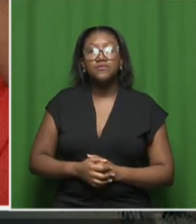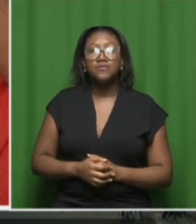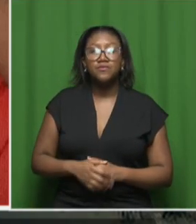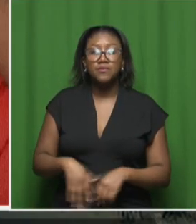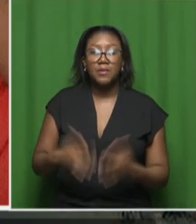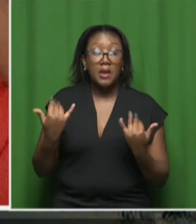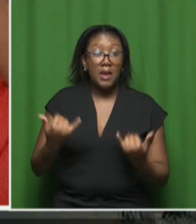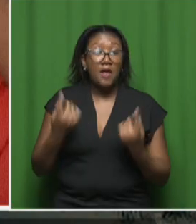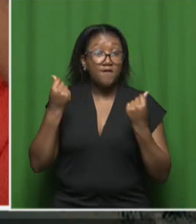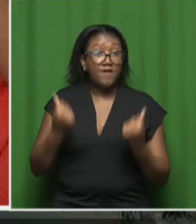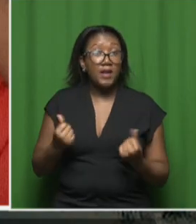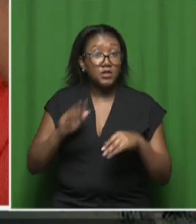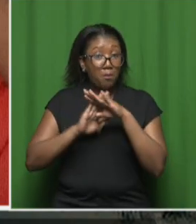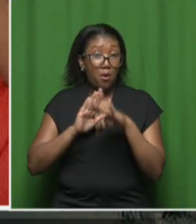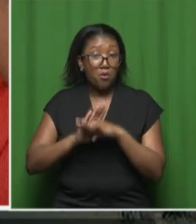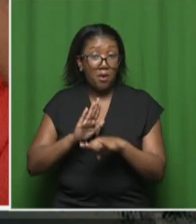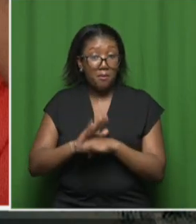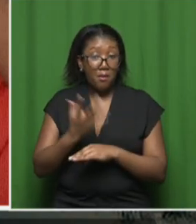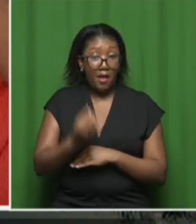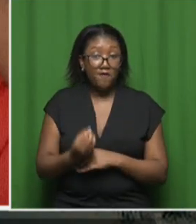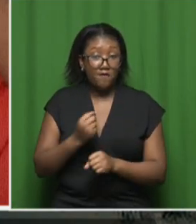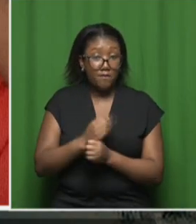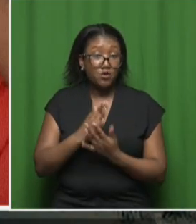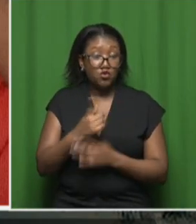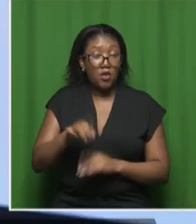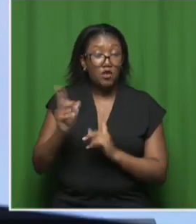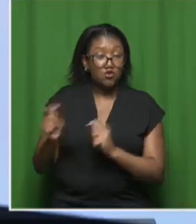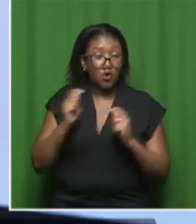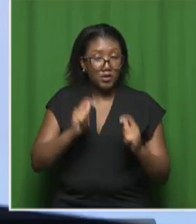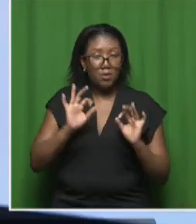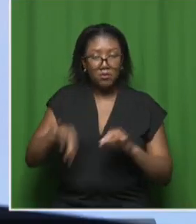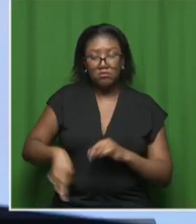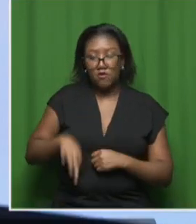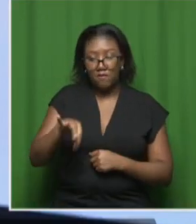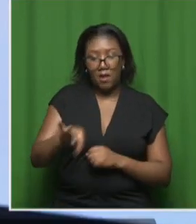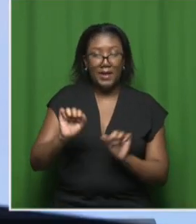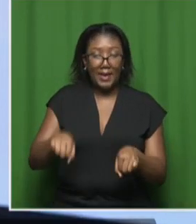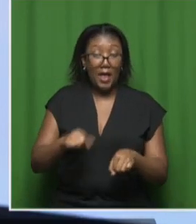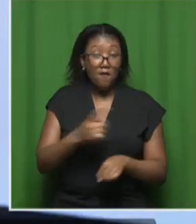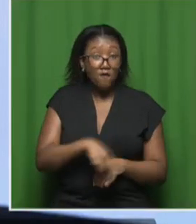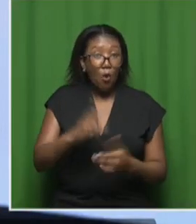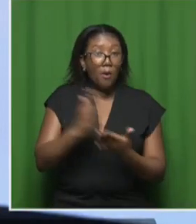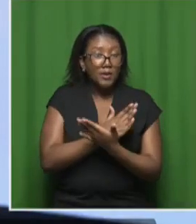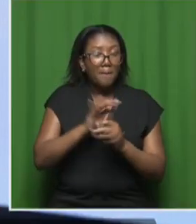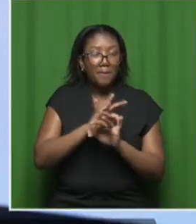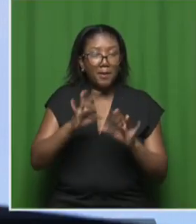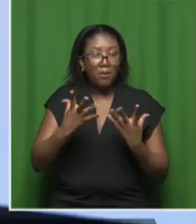maybe programs in place to make scholar transport more affordable for the low-income families?